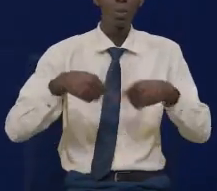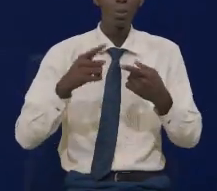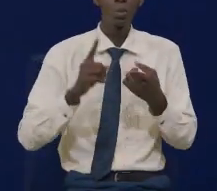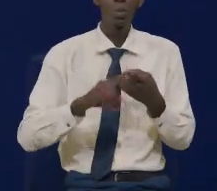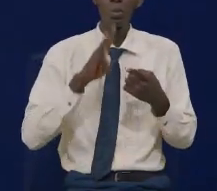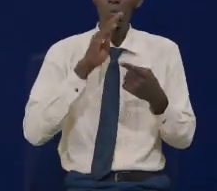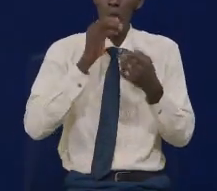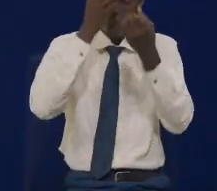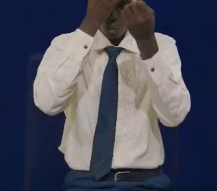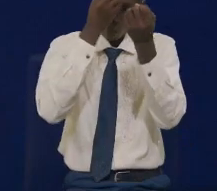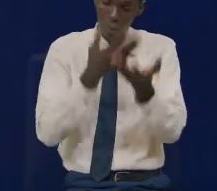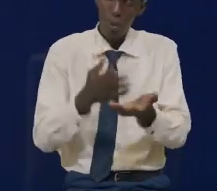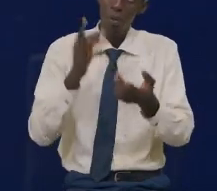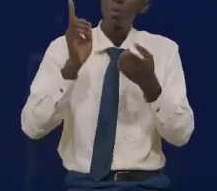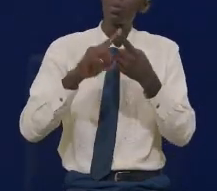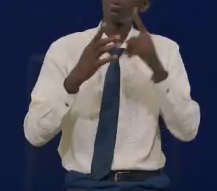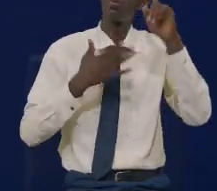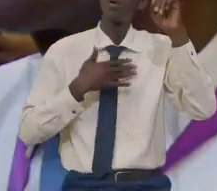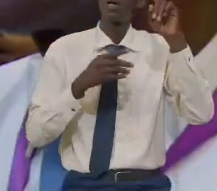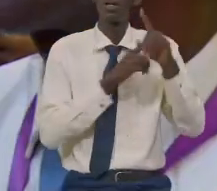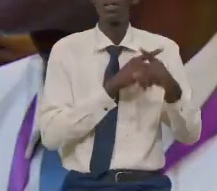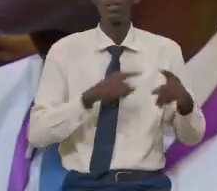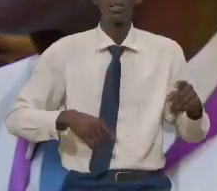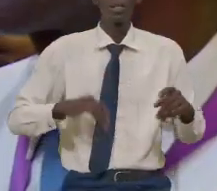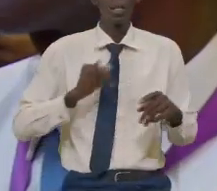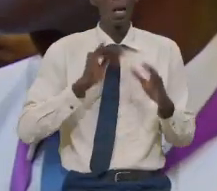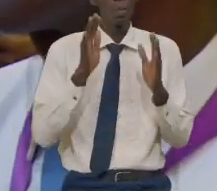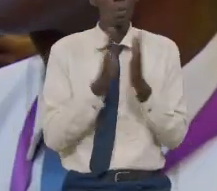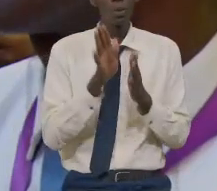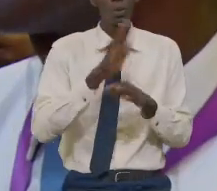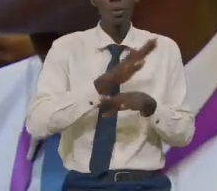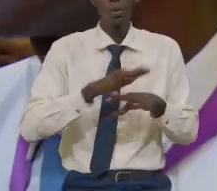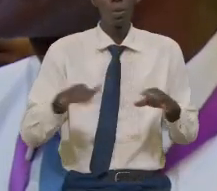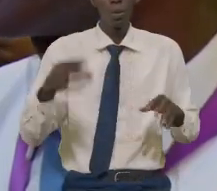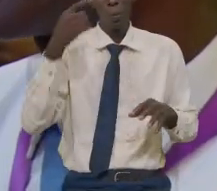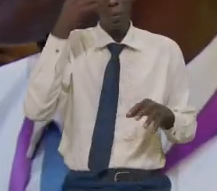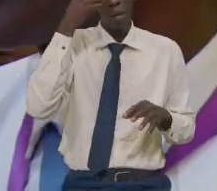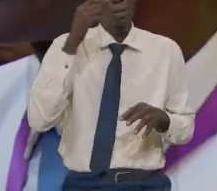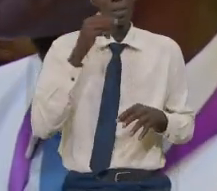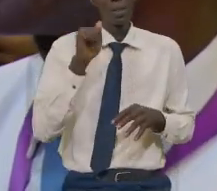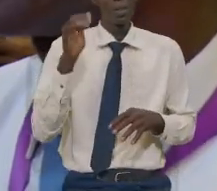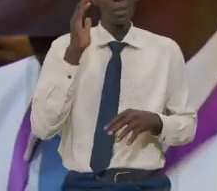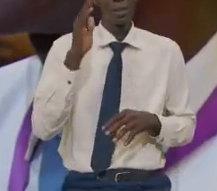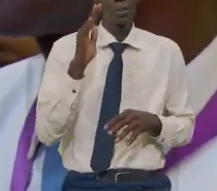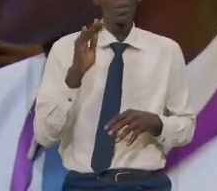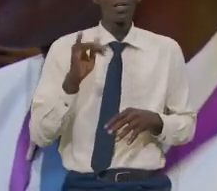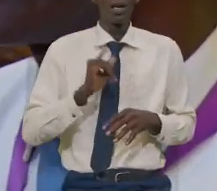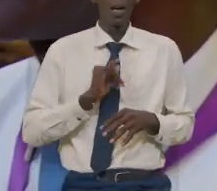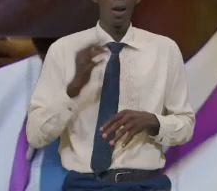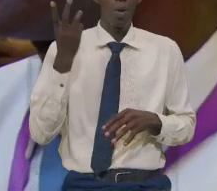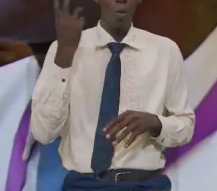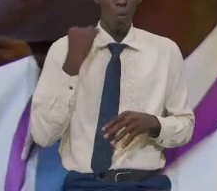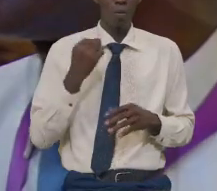obedient unto the Lord. I'm sure you'll not mind a testimony. I was raised